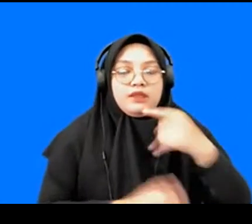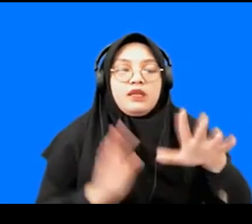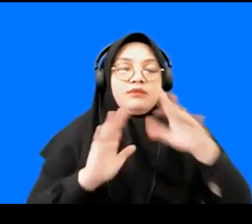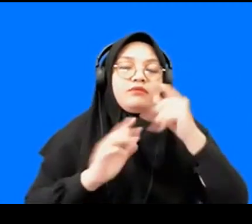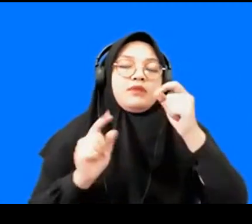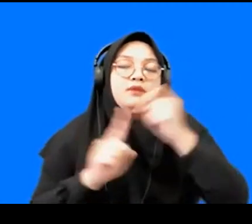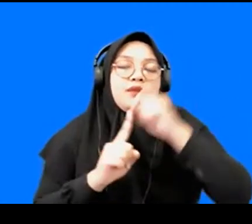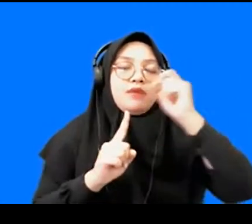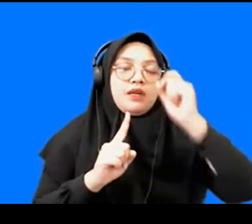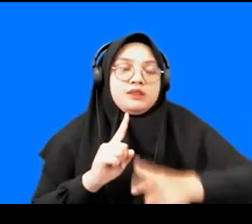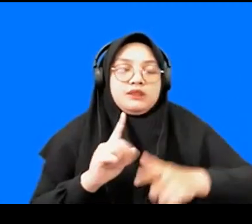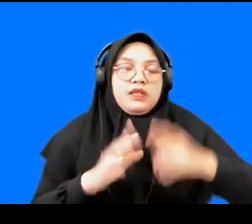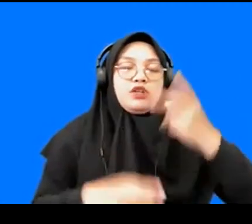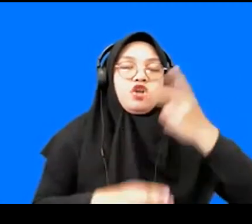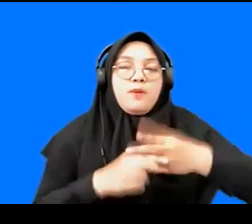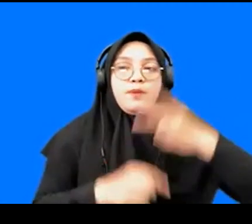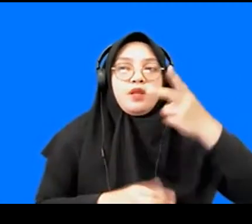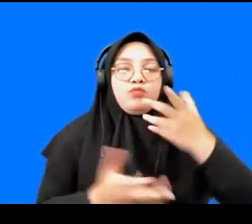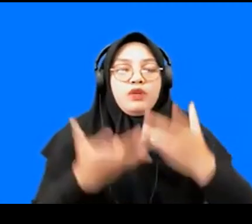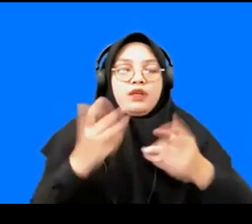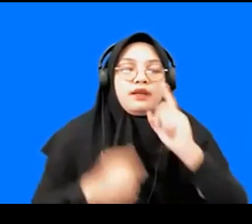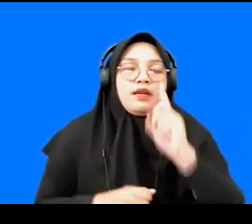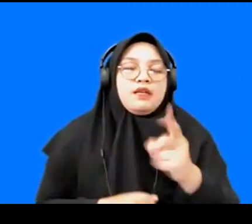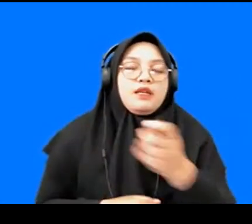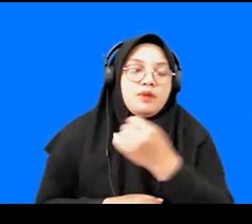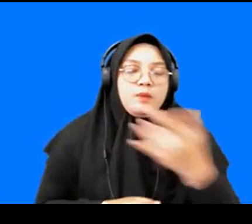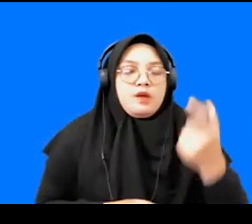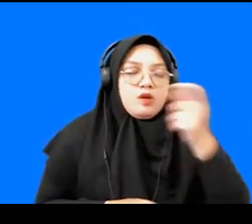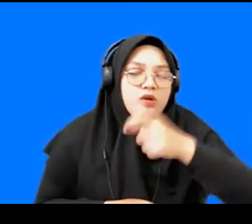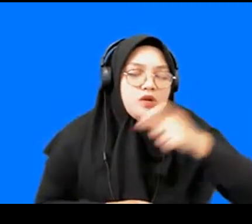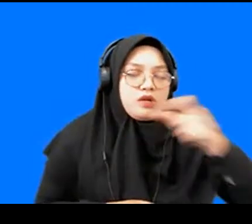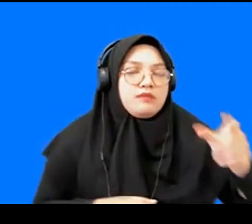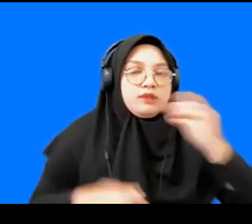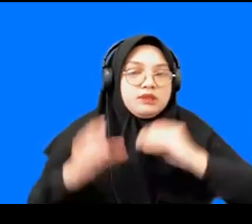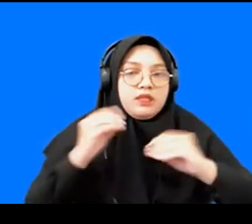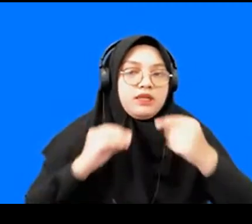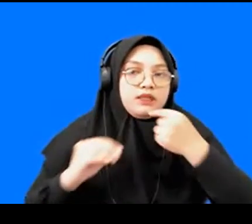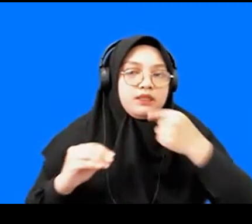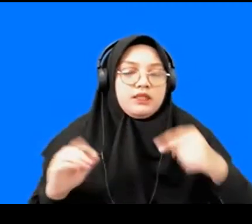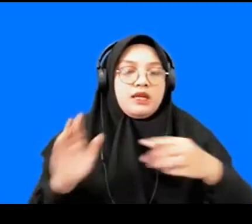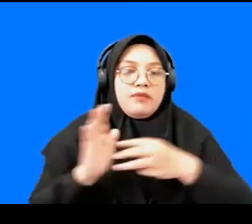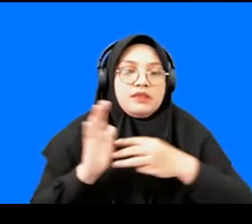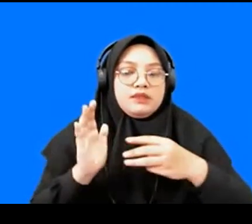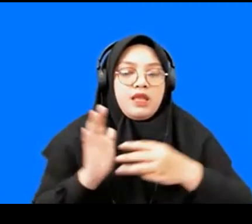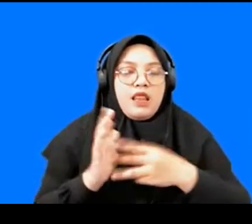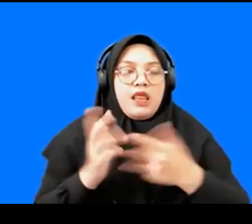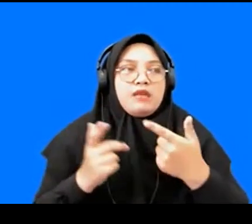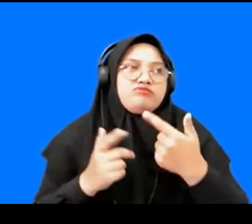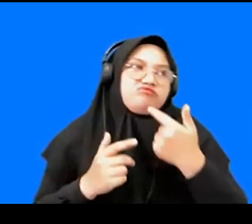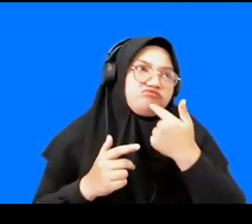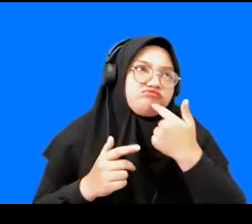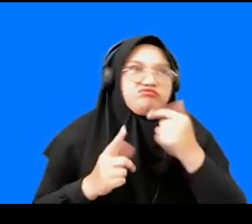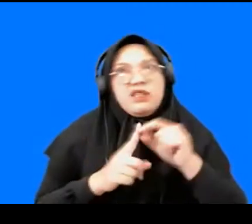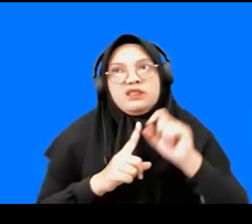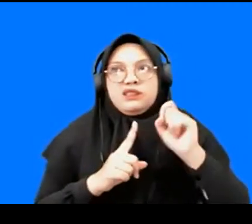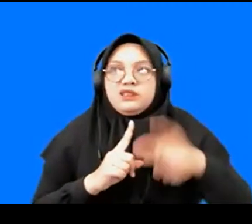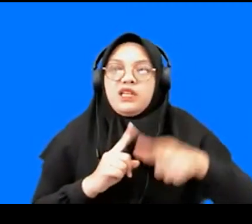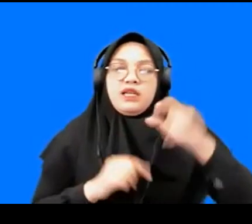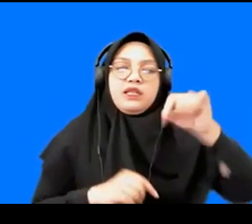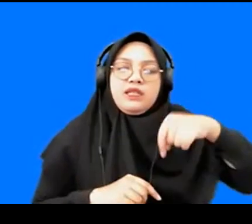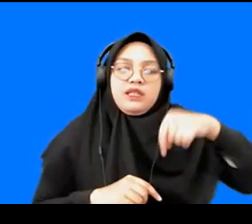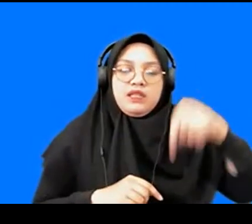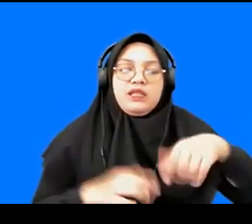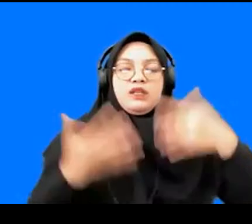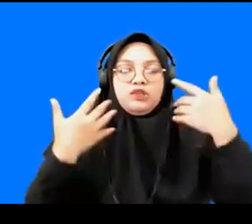on the issues that, you know, well, this is almost seem criminalized or illegal that how people get that